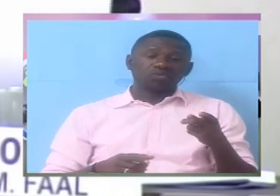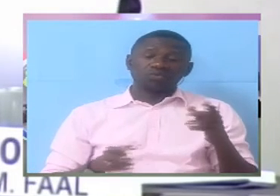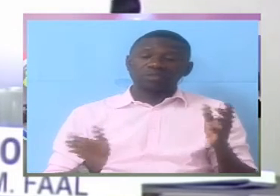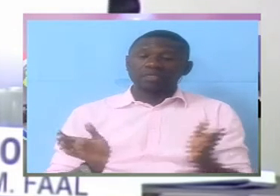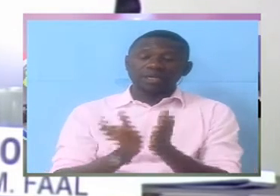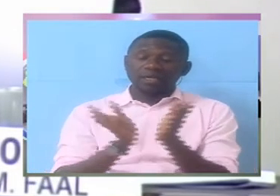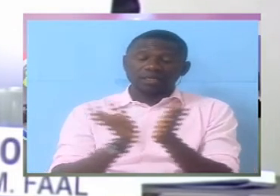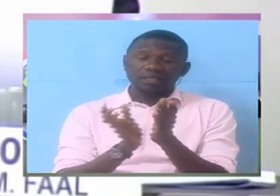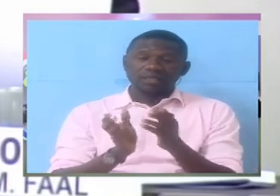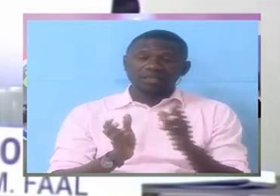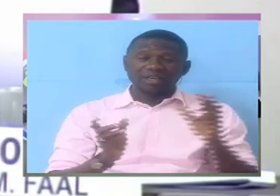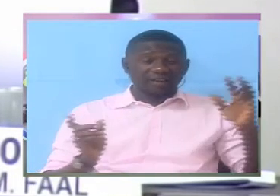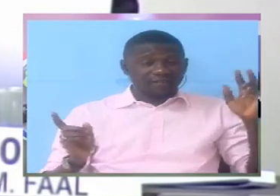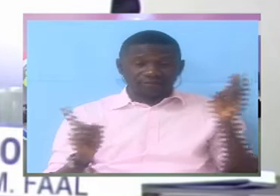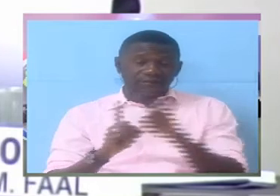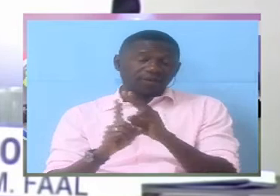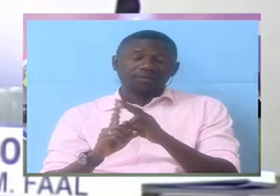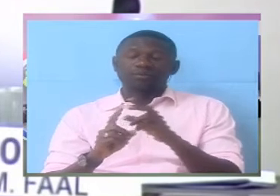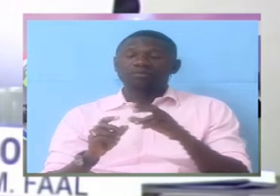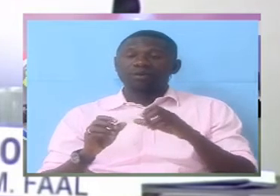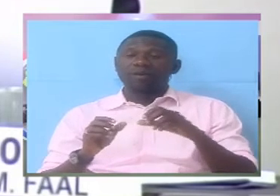forcibly undressed him.